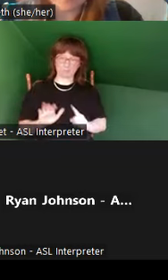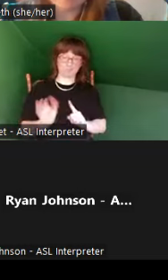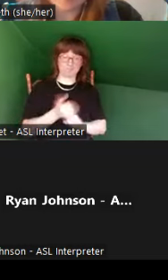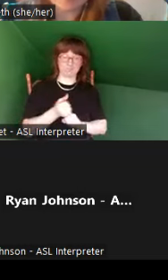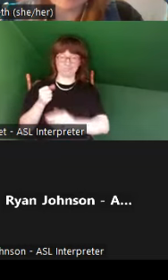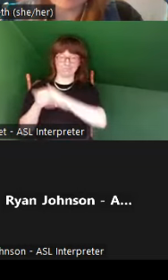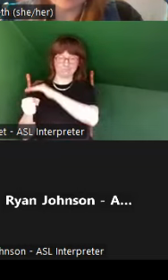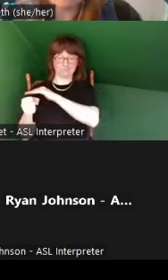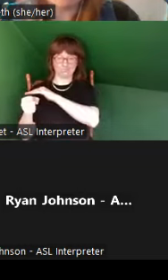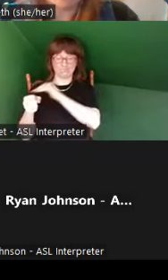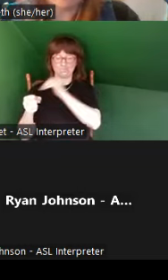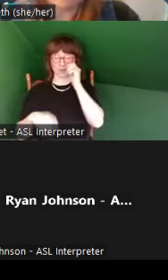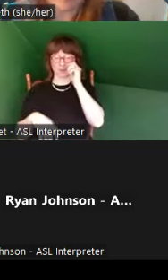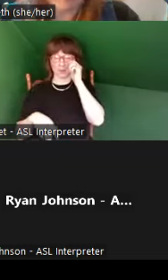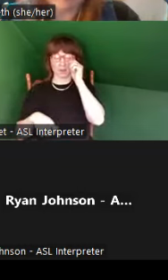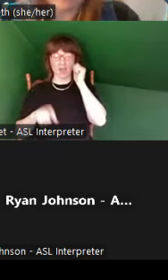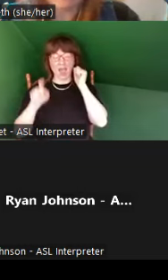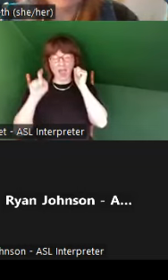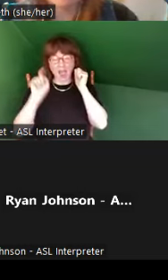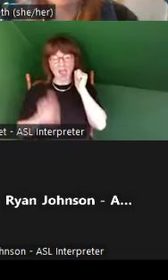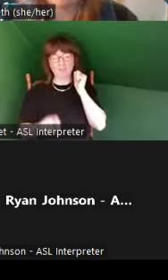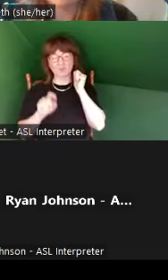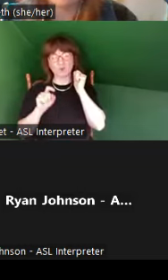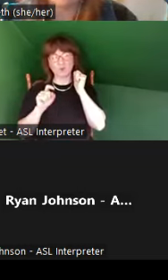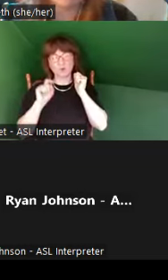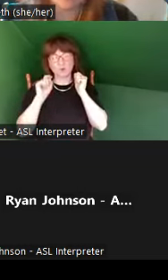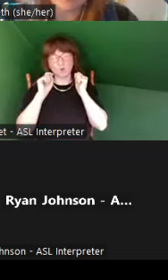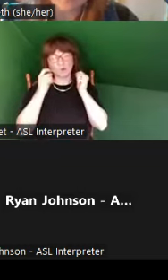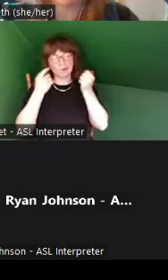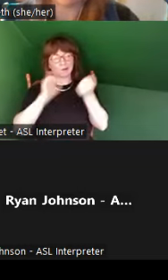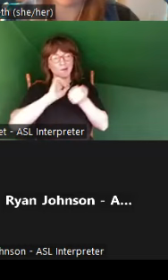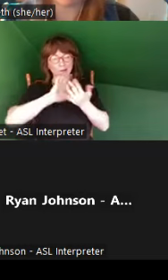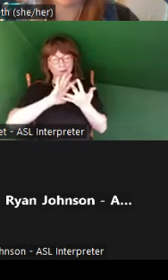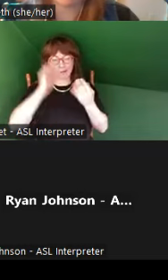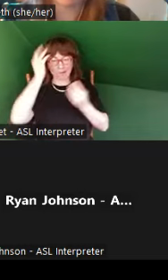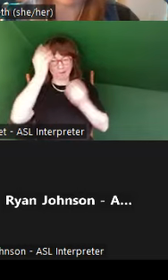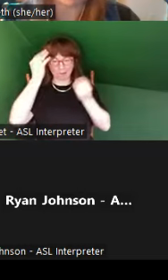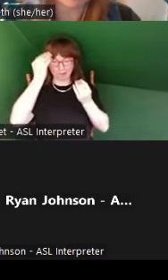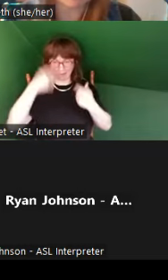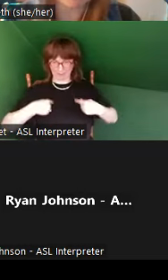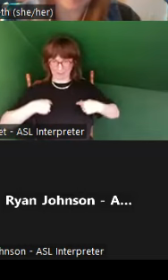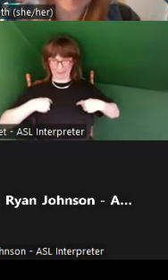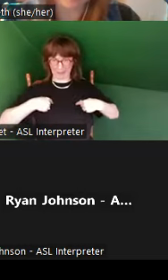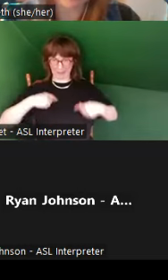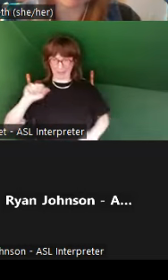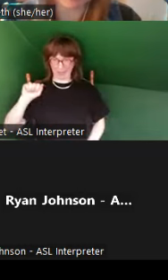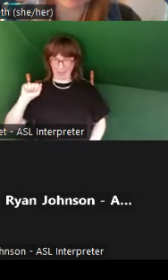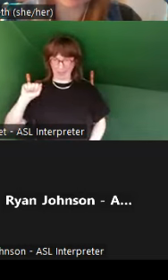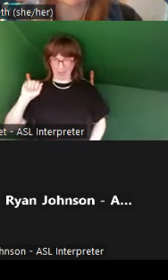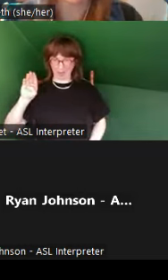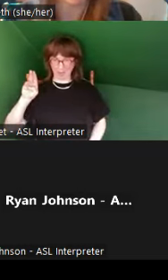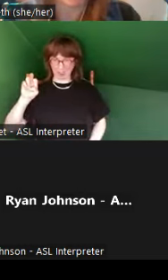up navigating these really difficult thoughts like, does this make me an abuser? If I hit them back,